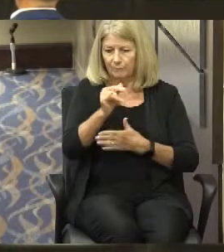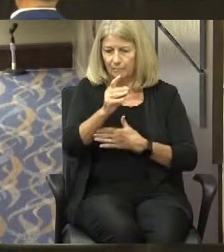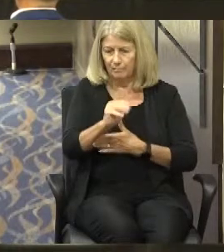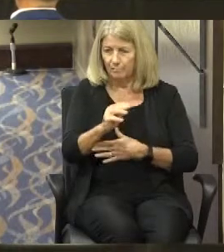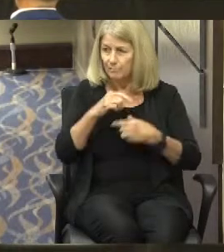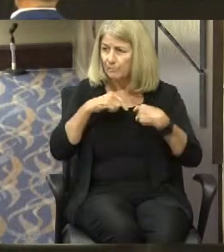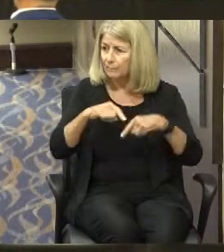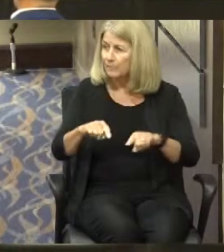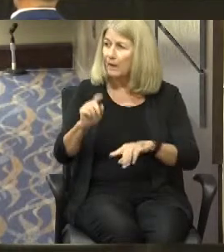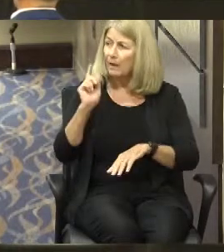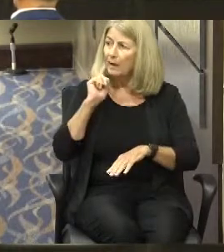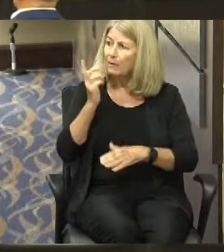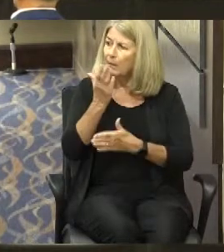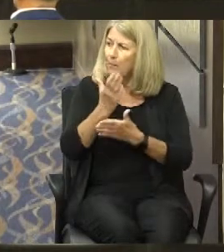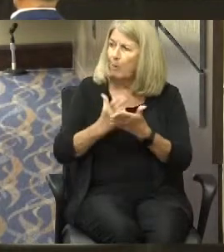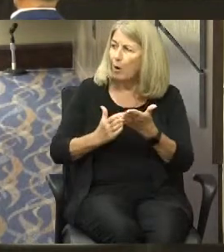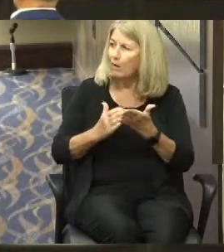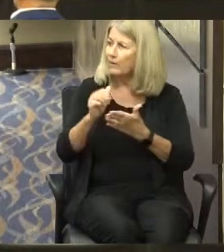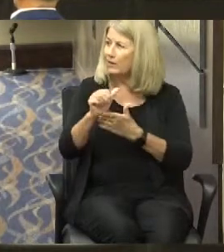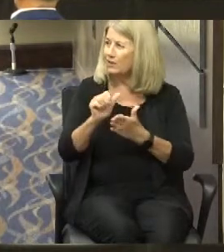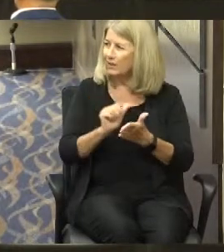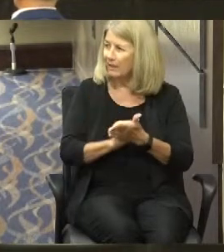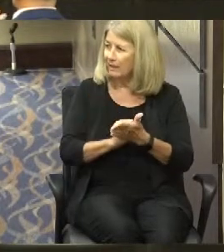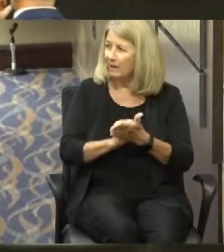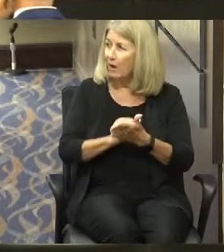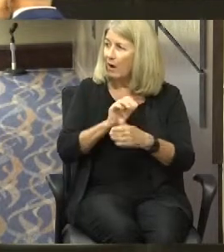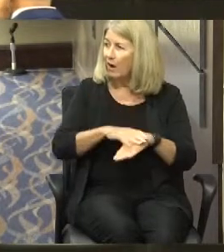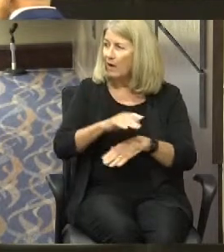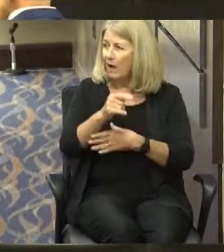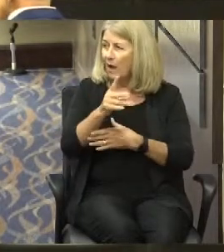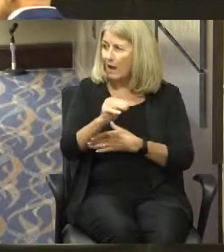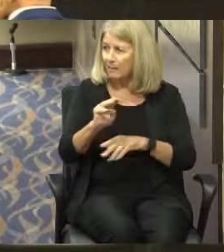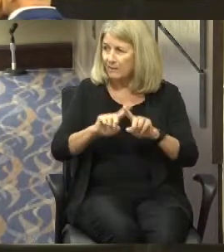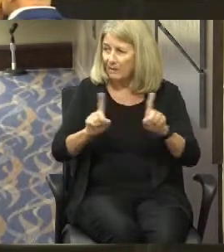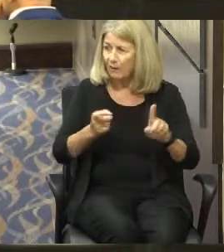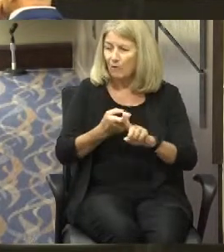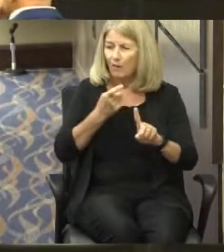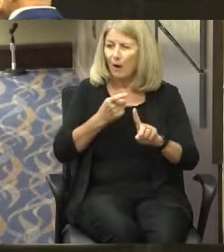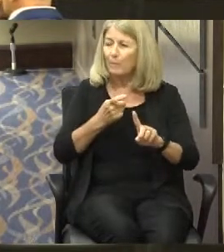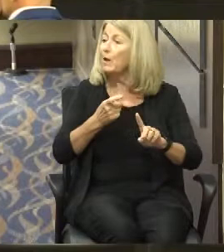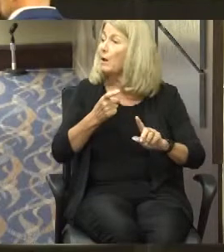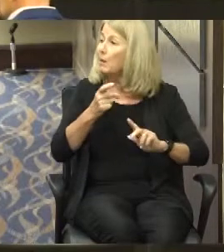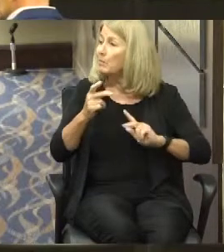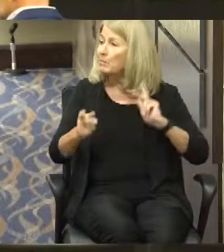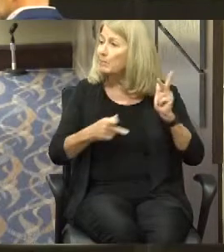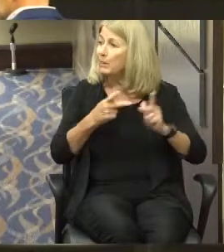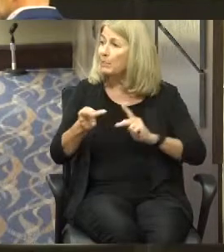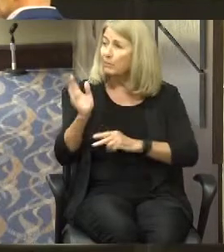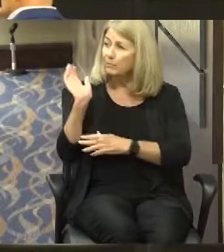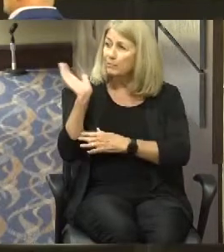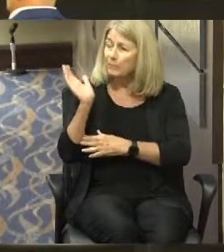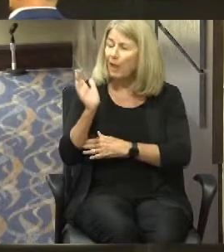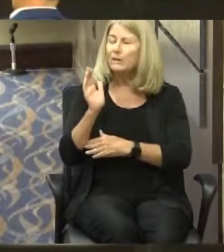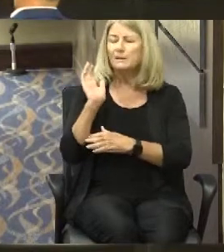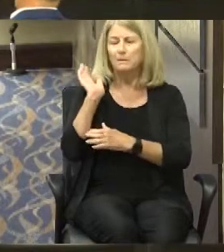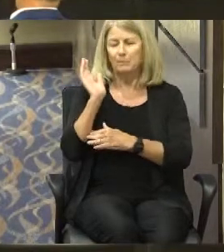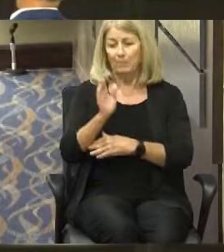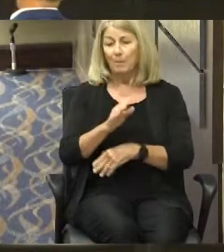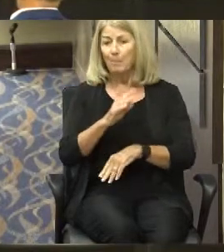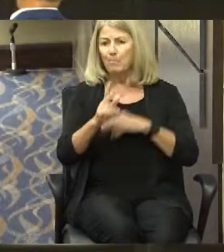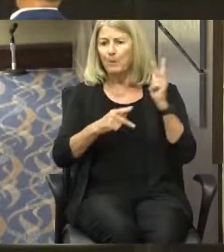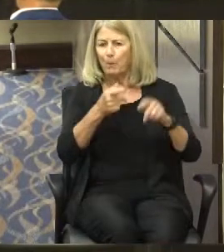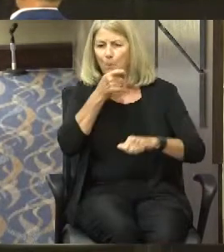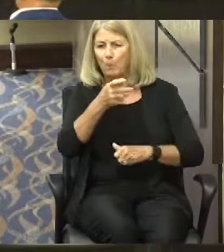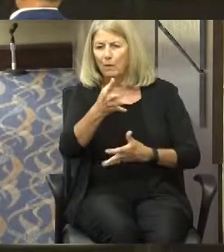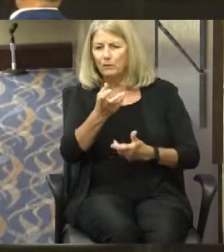of the agenda. On items other than public hearings, speakers will be allotted 1 3-minute presentation, regardless of